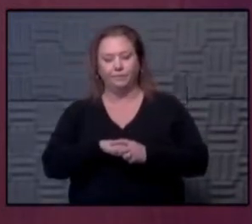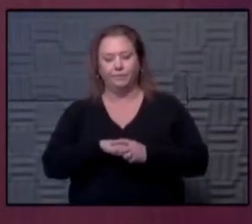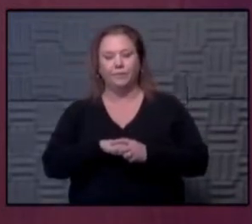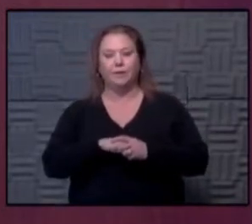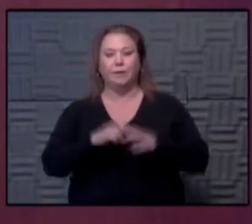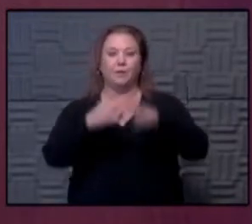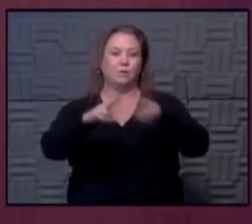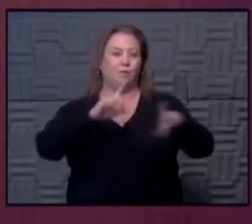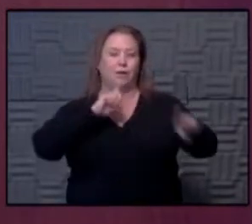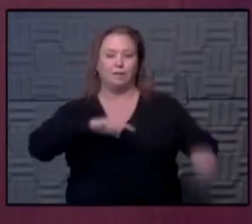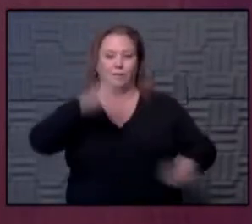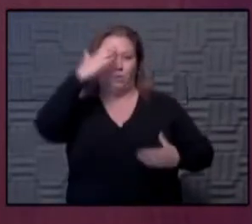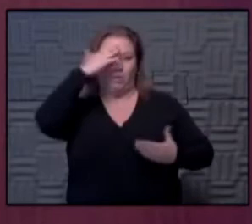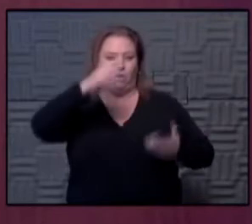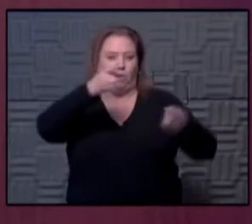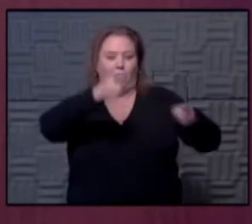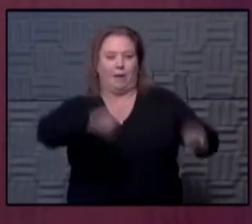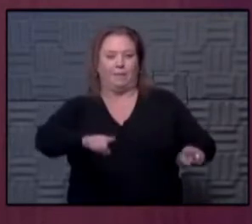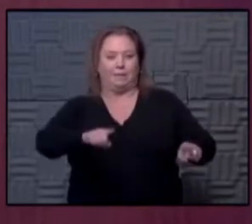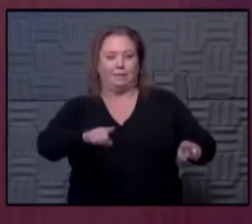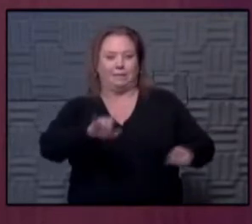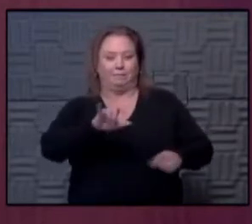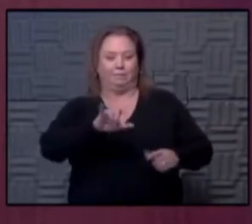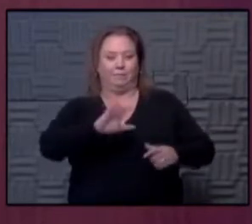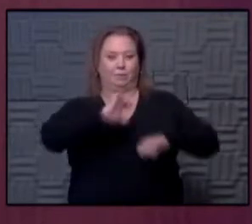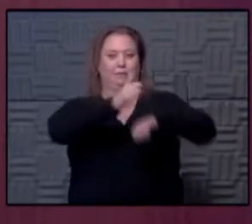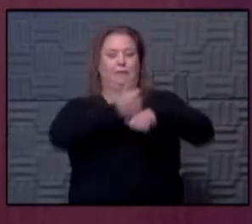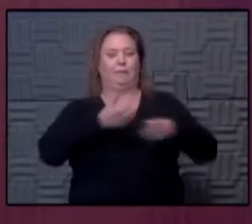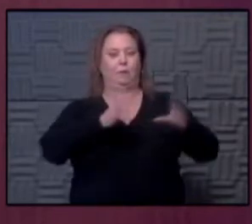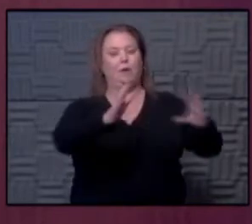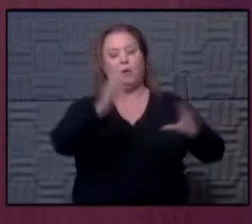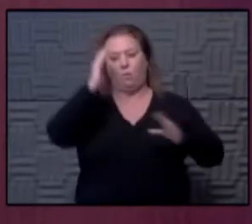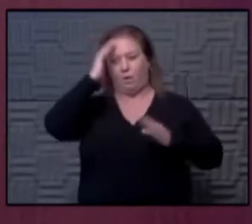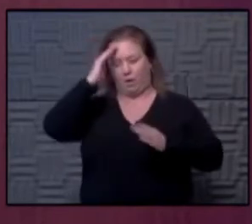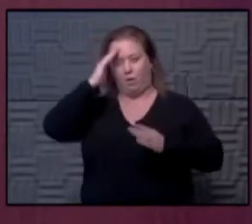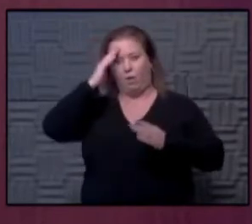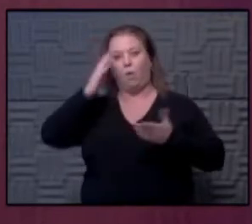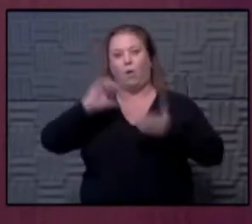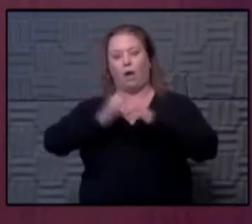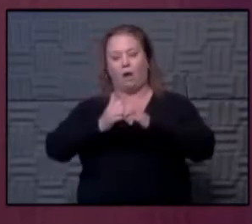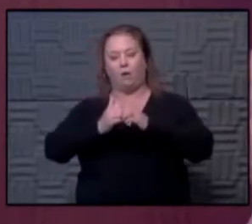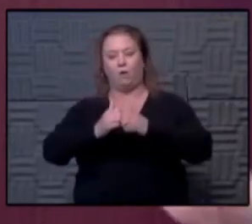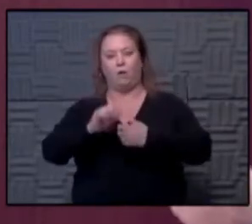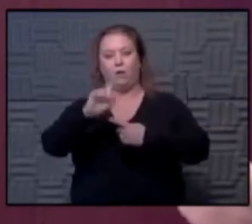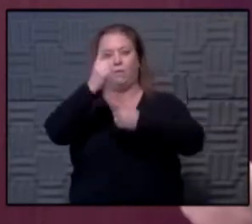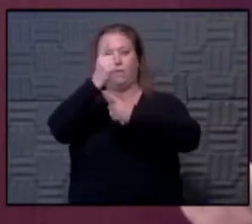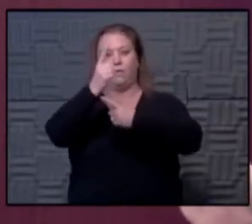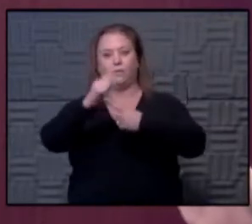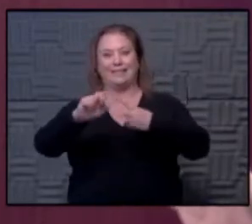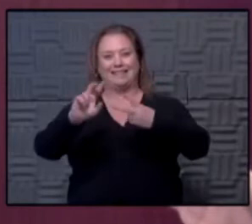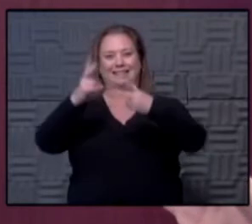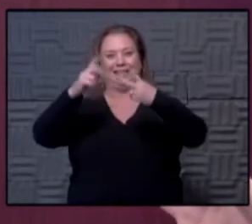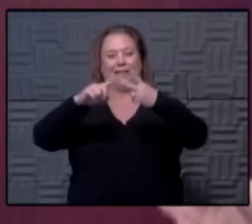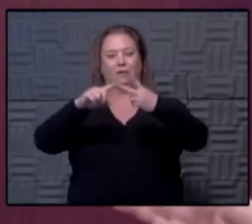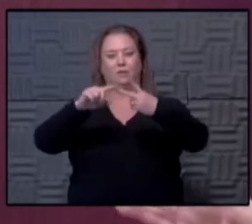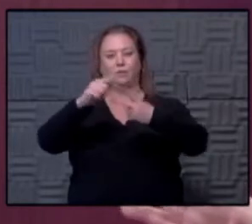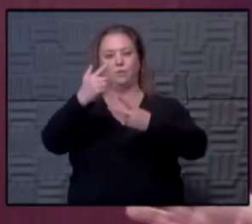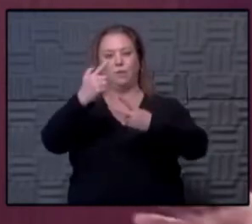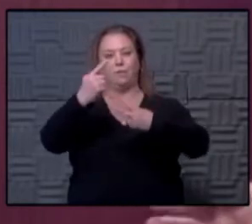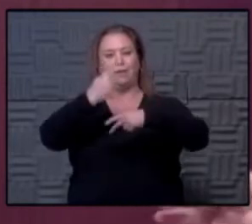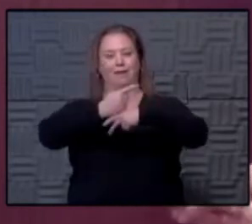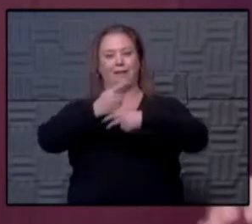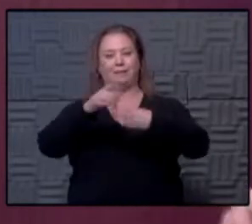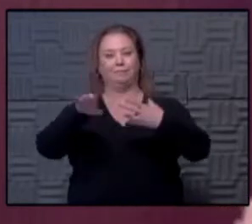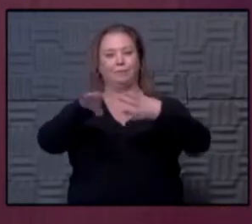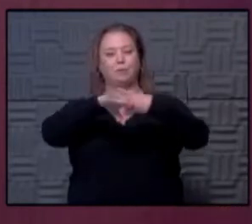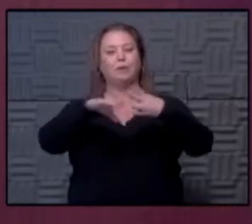the short answer is we don't know what happens when you do it in that way. We know what happens when you do it with a dose and a booster dose 21 days later.